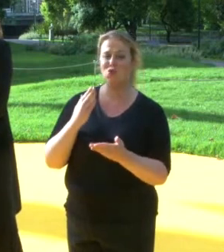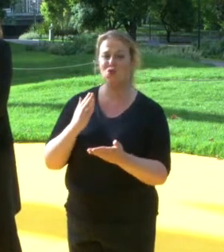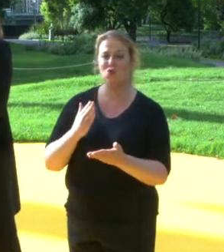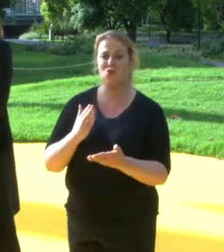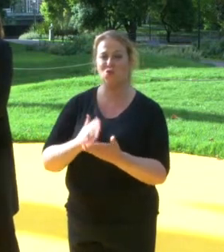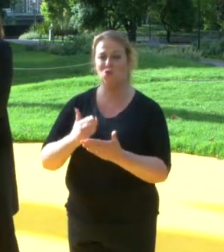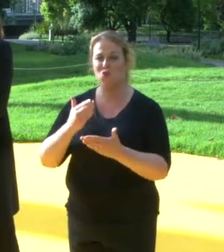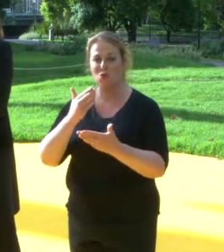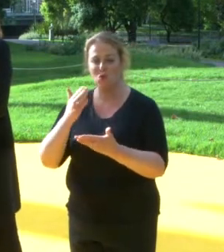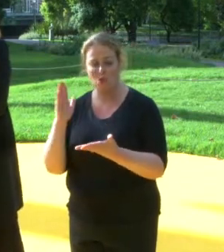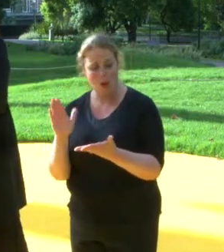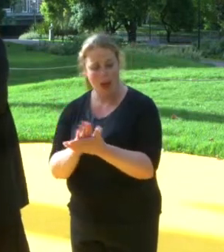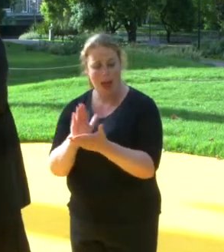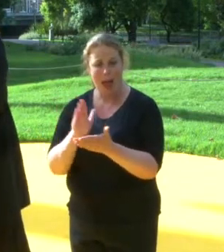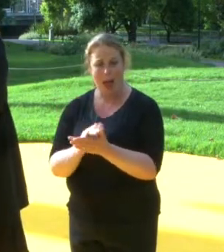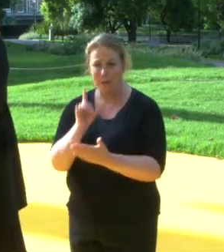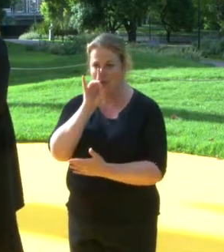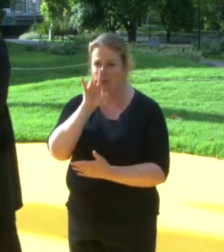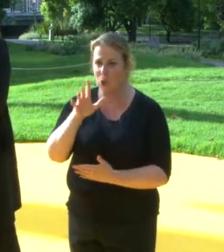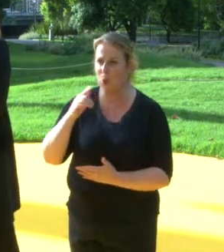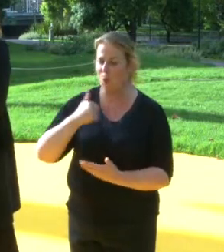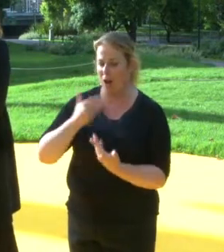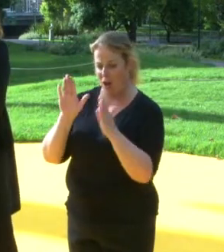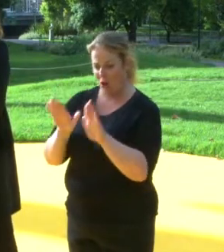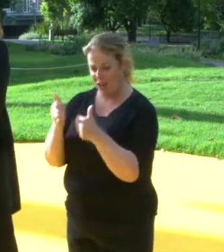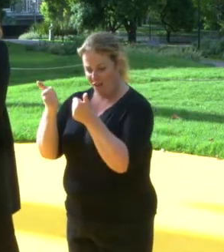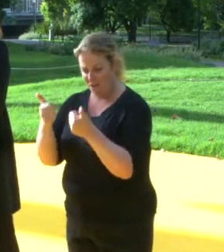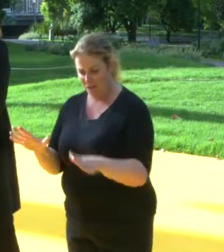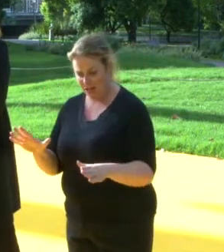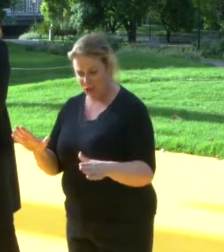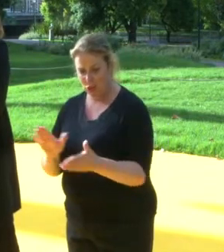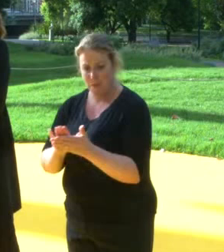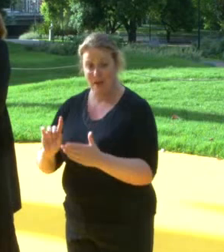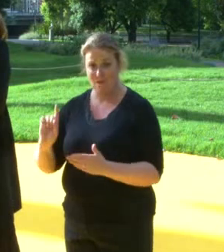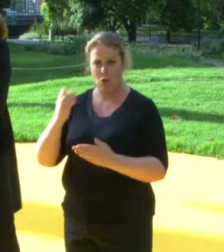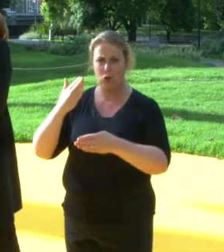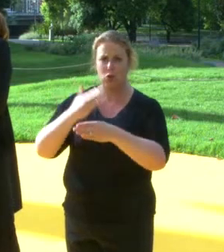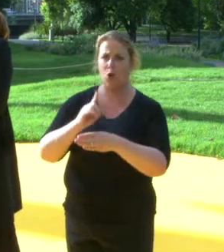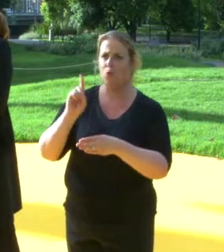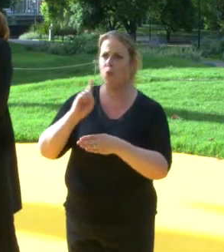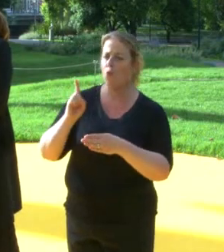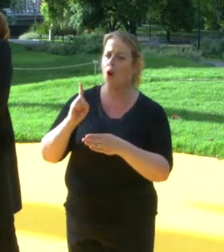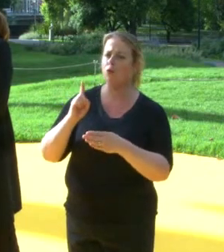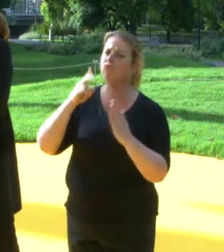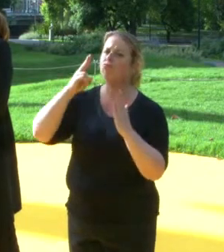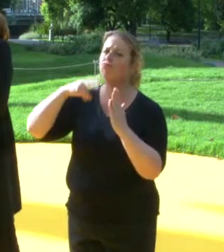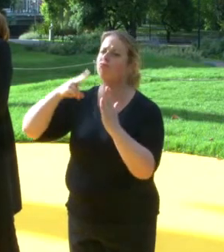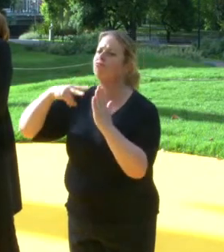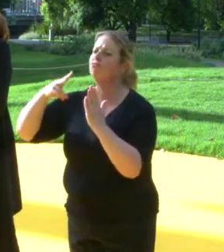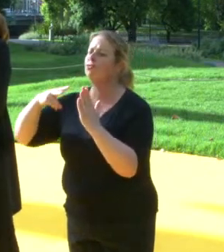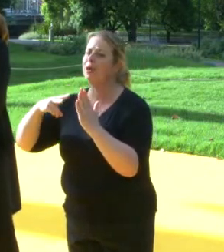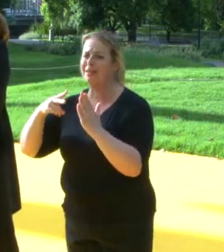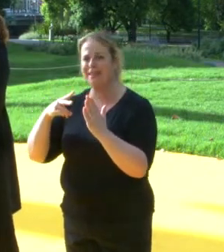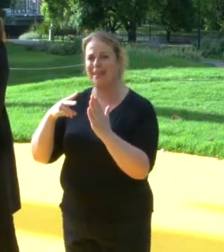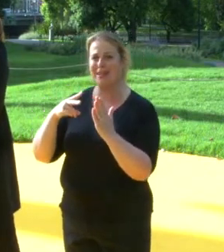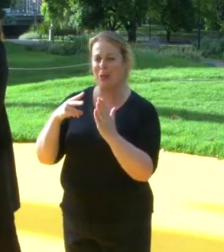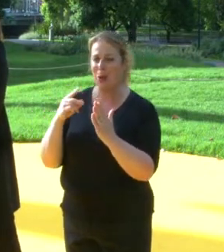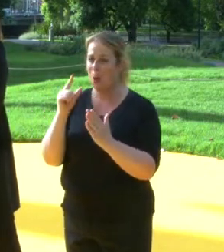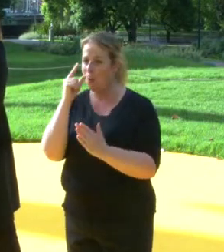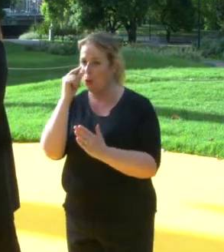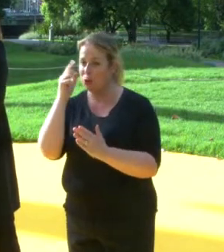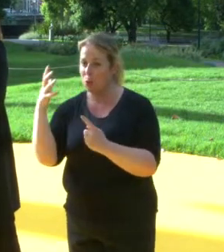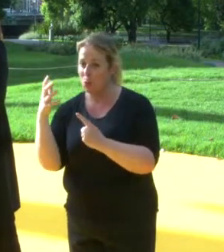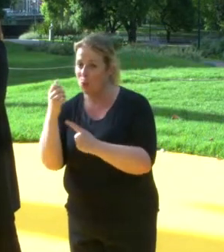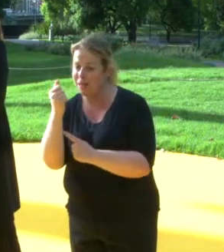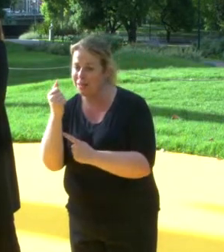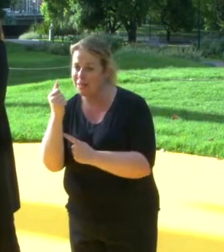being published. And I thoroughly enjoyed myself working my way through the list. I don't think I will have gone as far